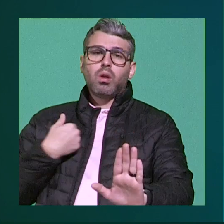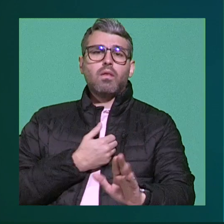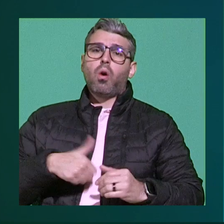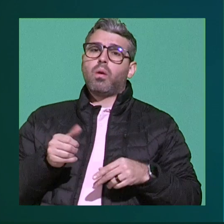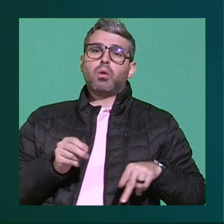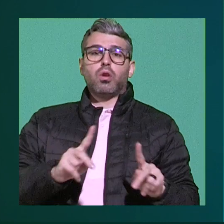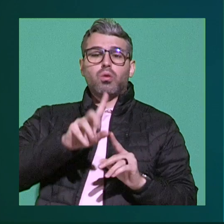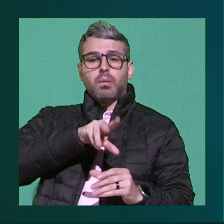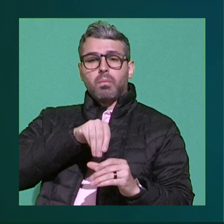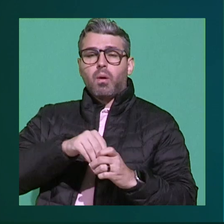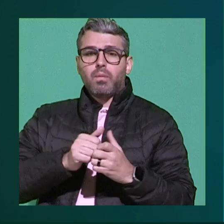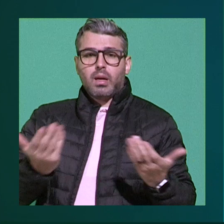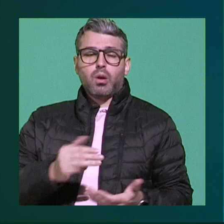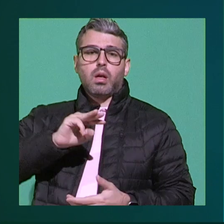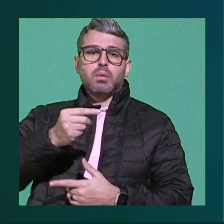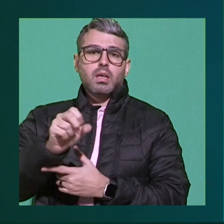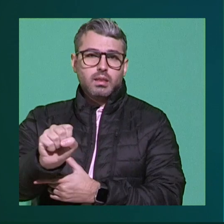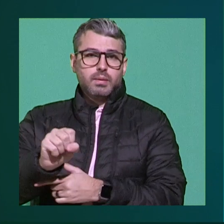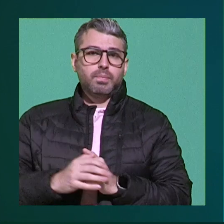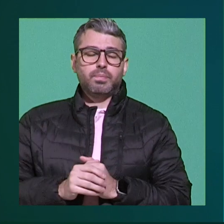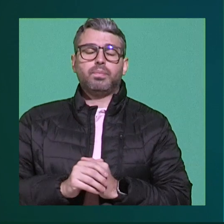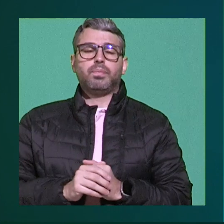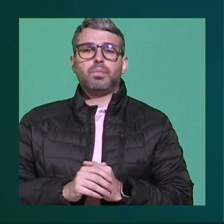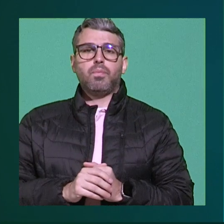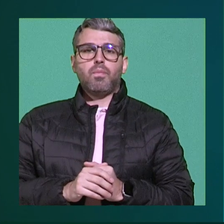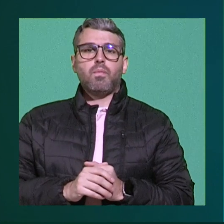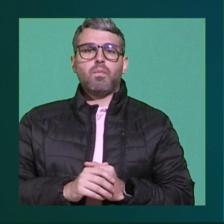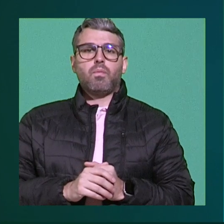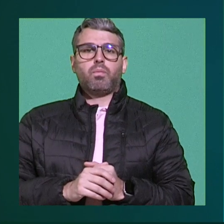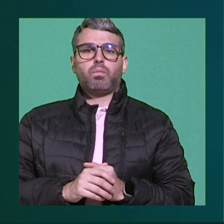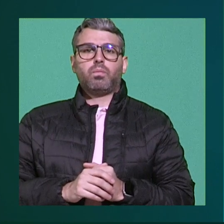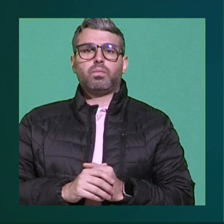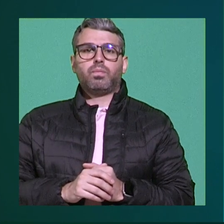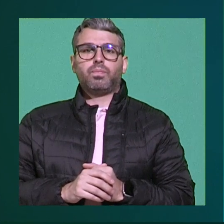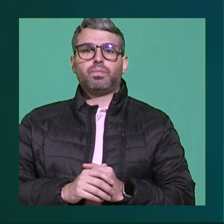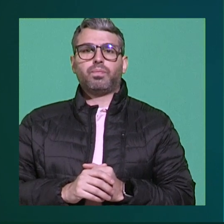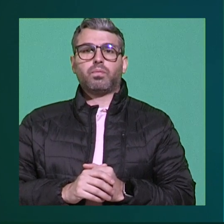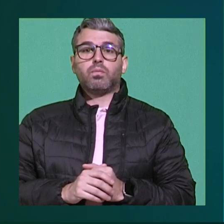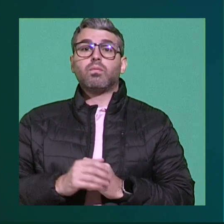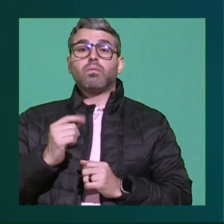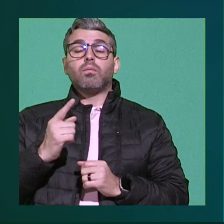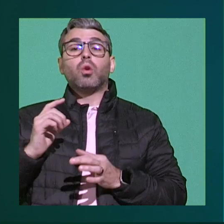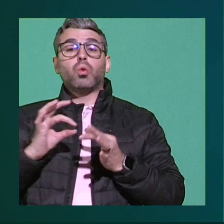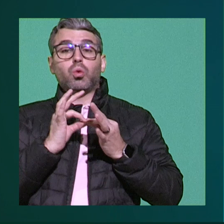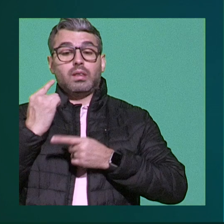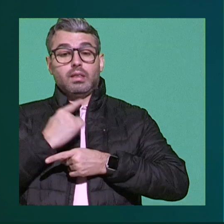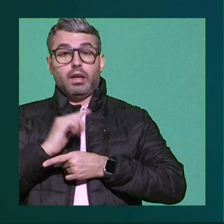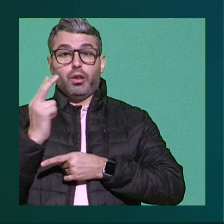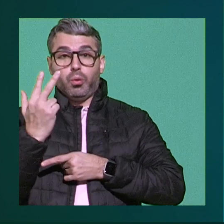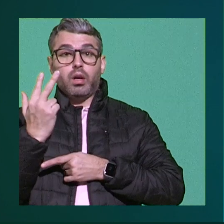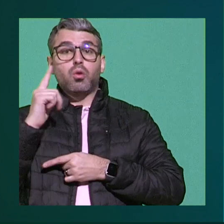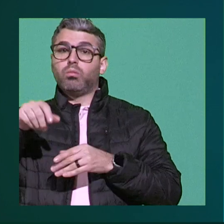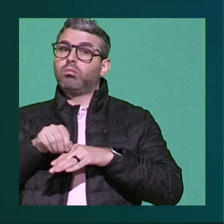opportunities to get involved at MTHS. Turn in your Unity Day forms to room HN10 by